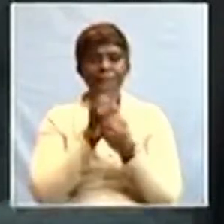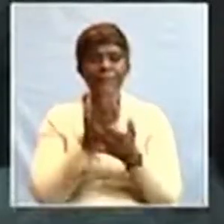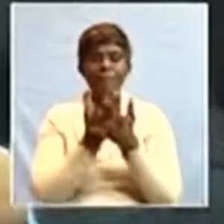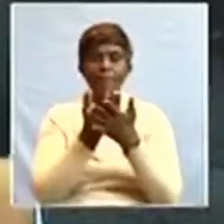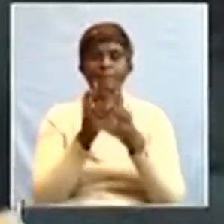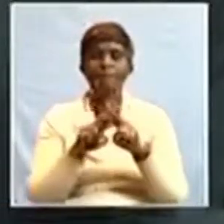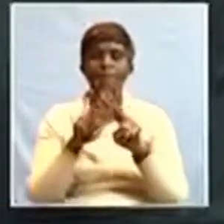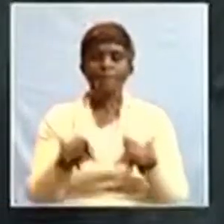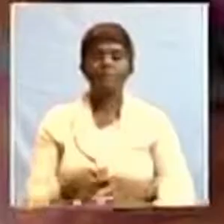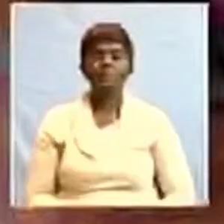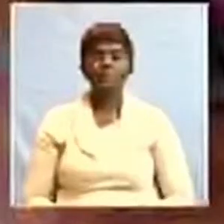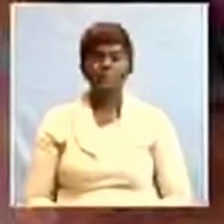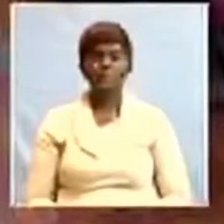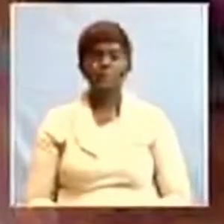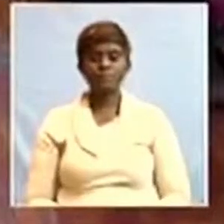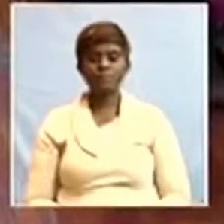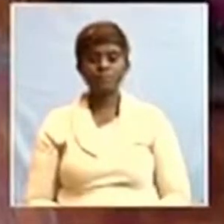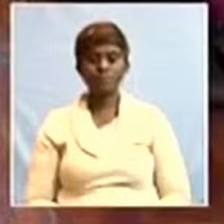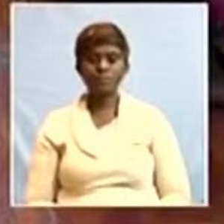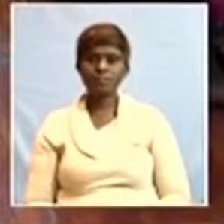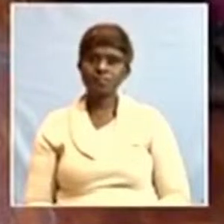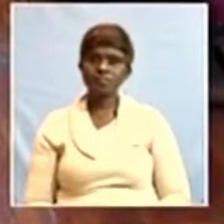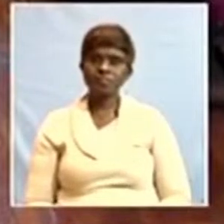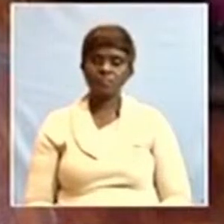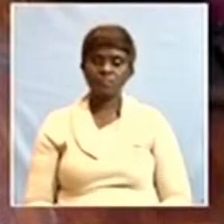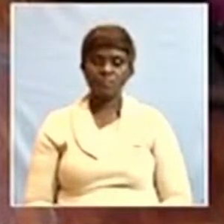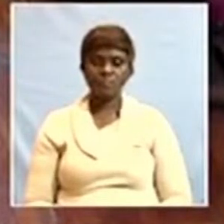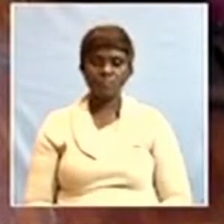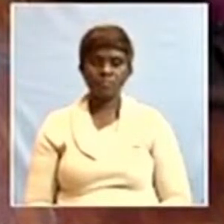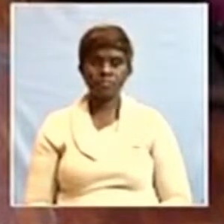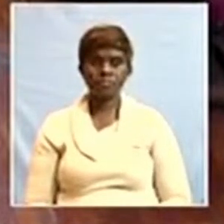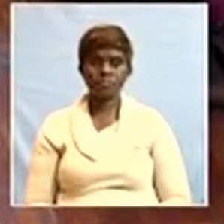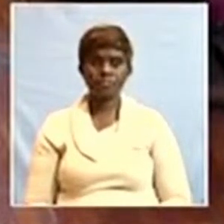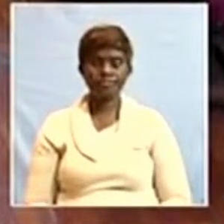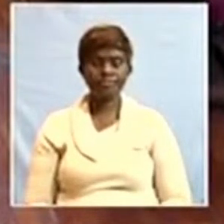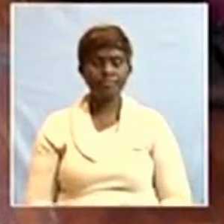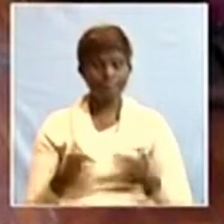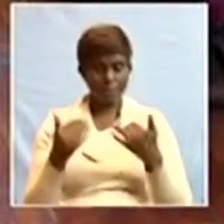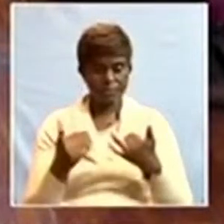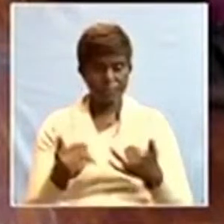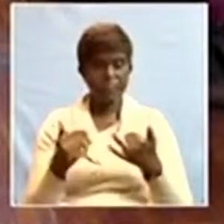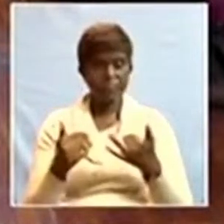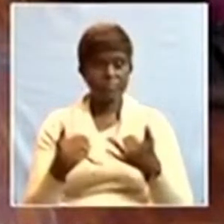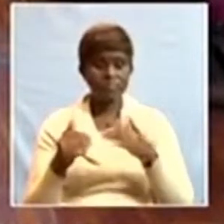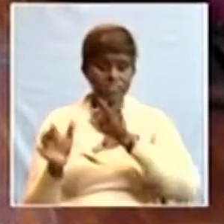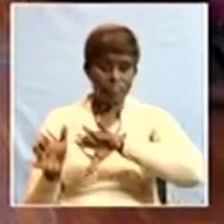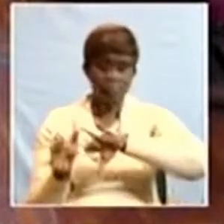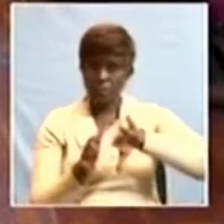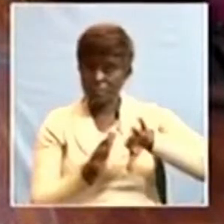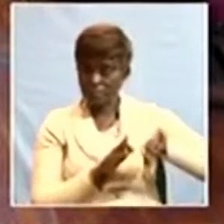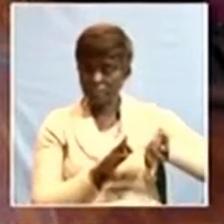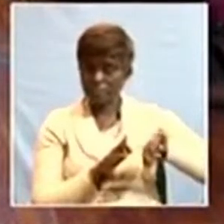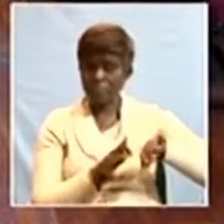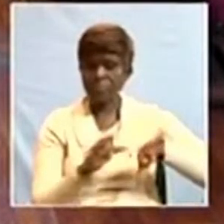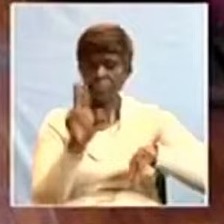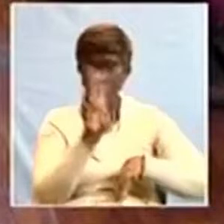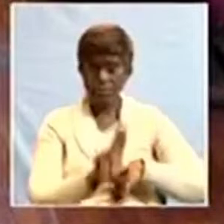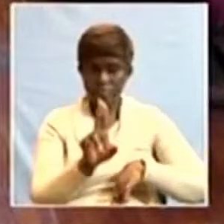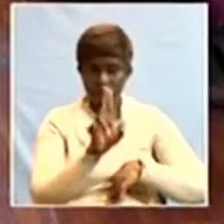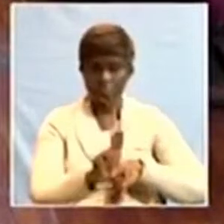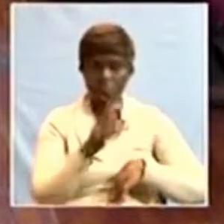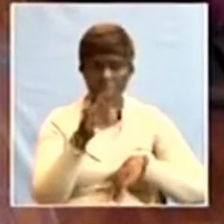Chairperson. PS can respond that question. It comes to the use of